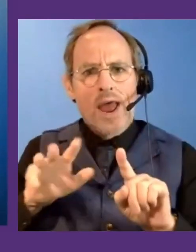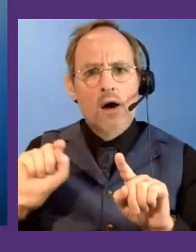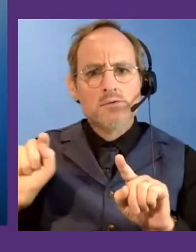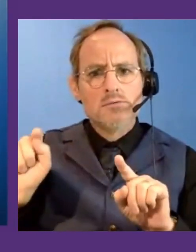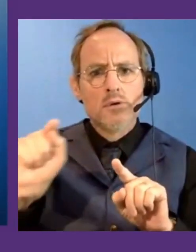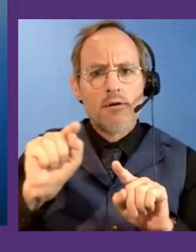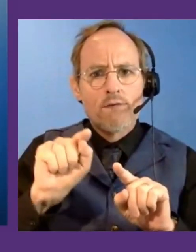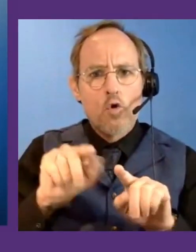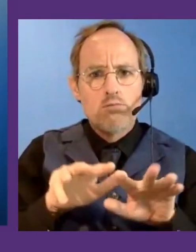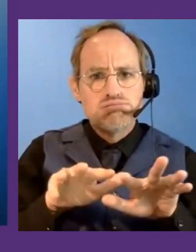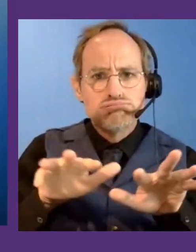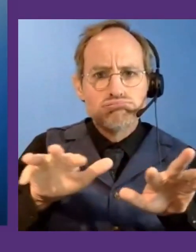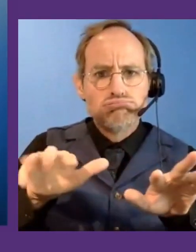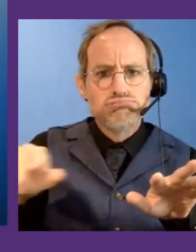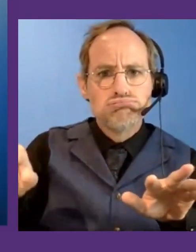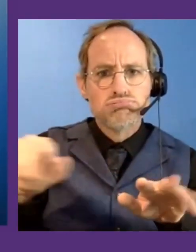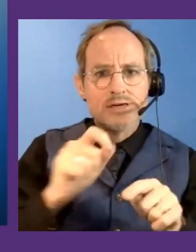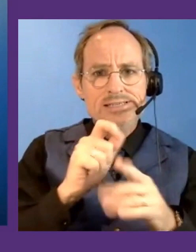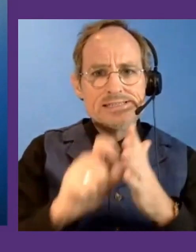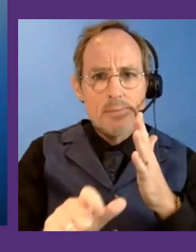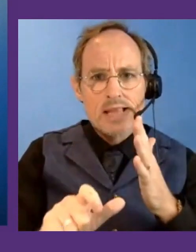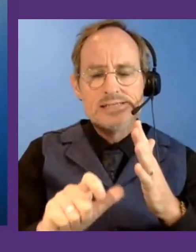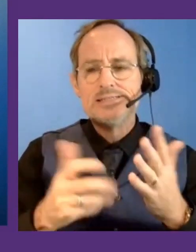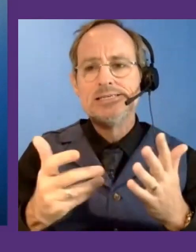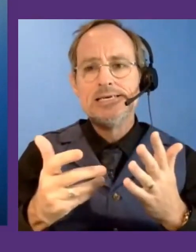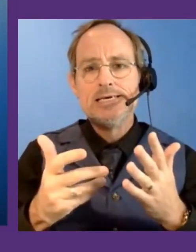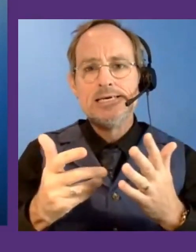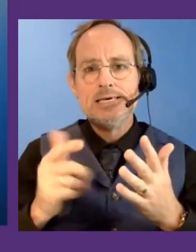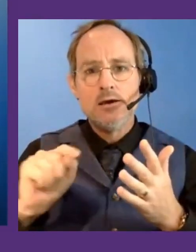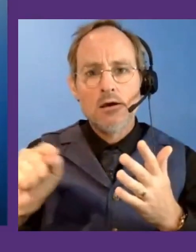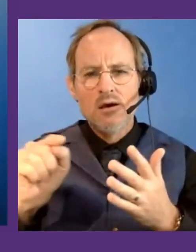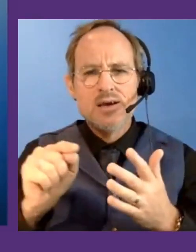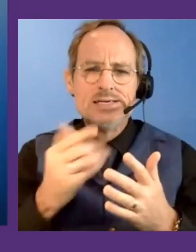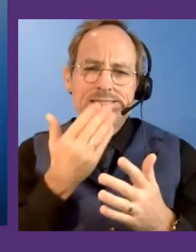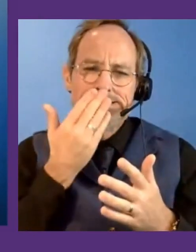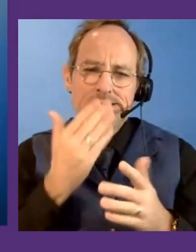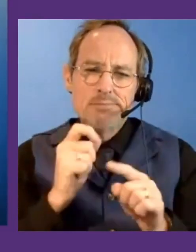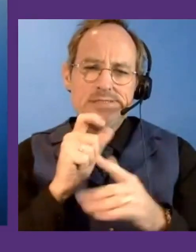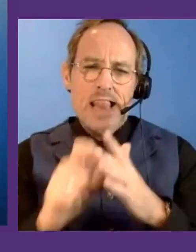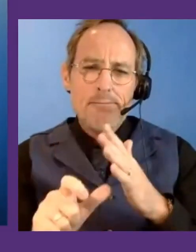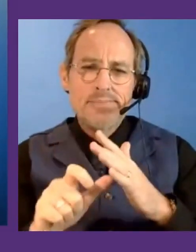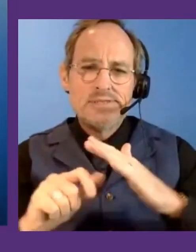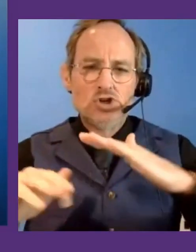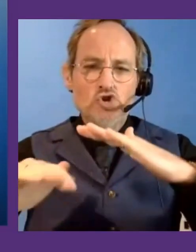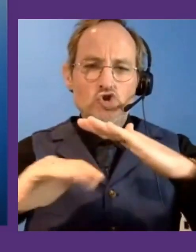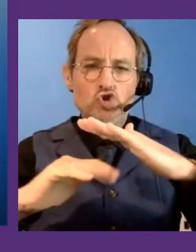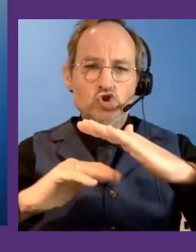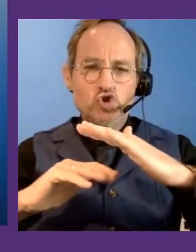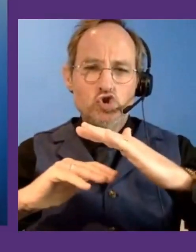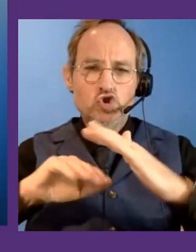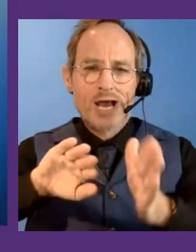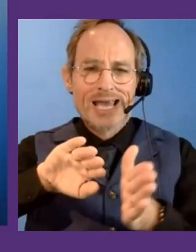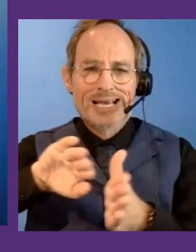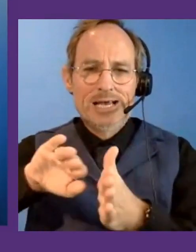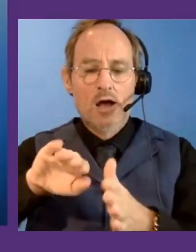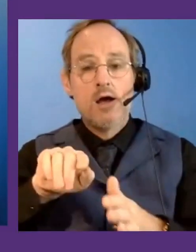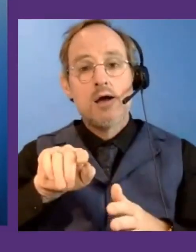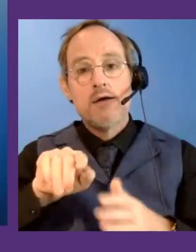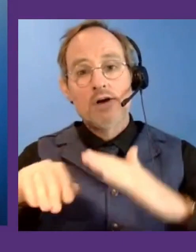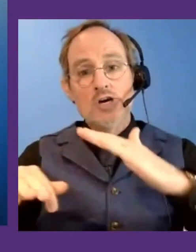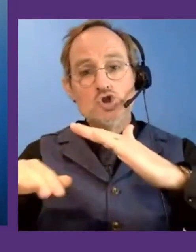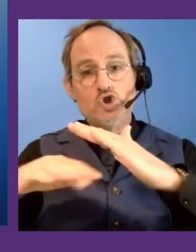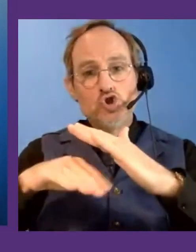where disability is being covered and hidden, or you have the choice to or you want to, and what is hidden is not dealt